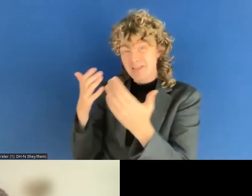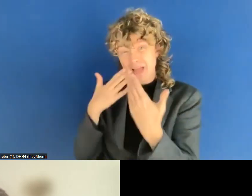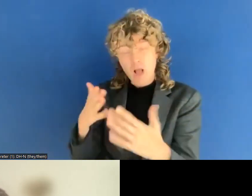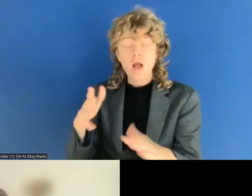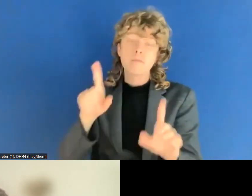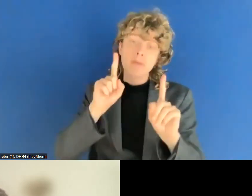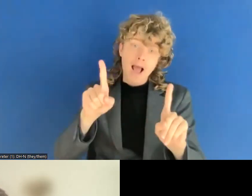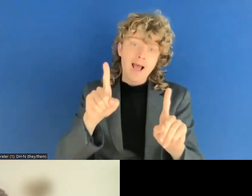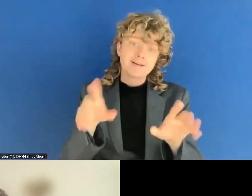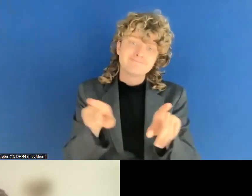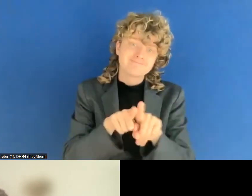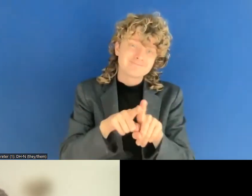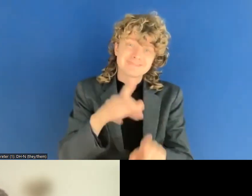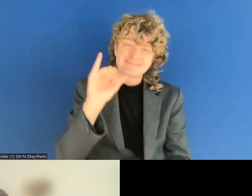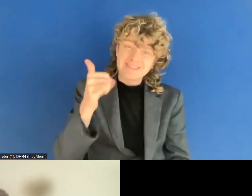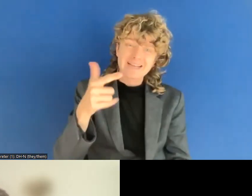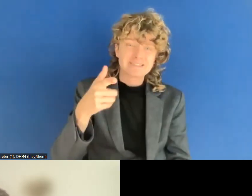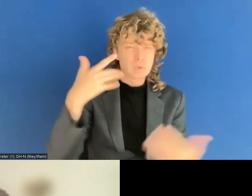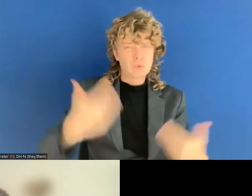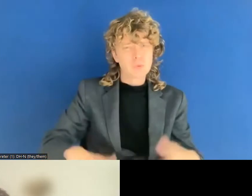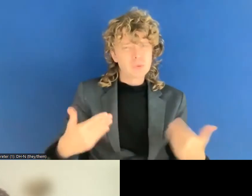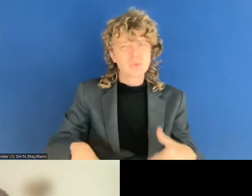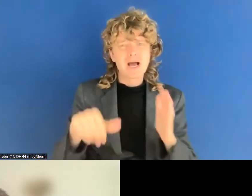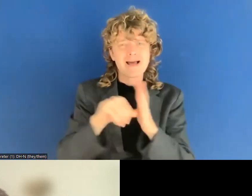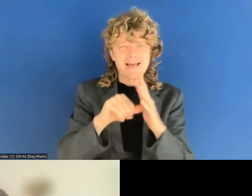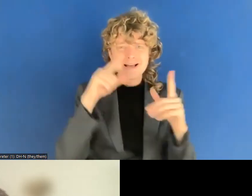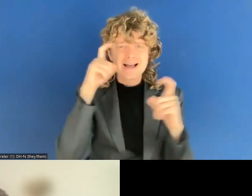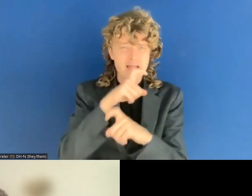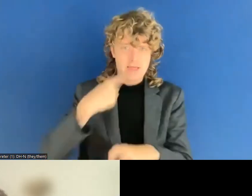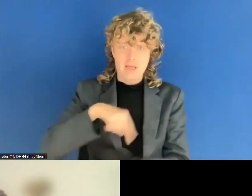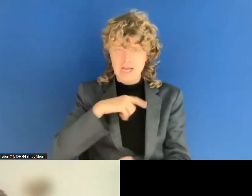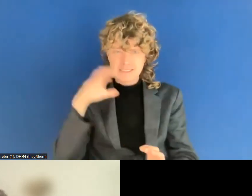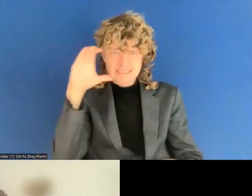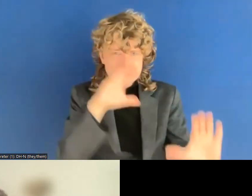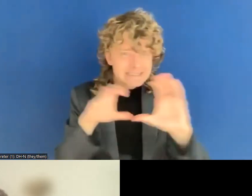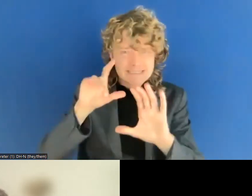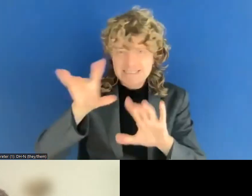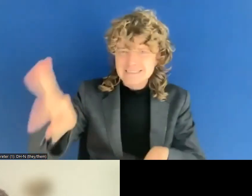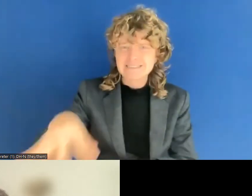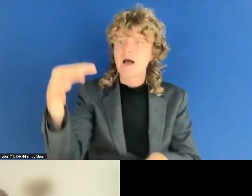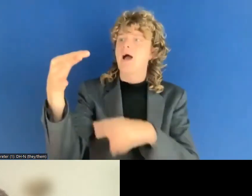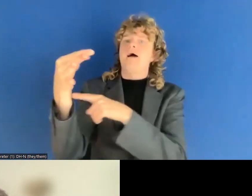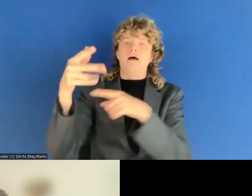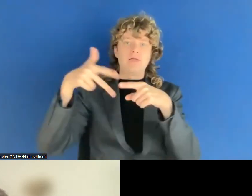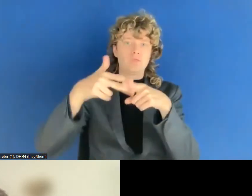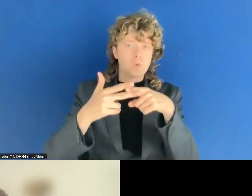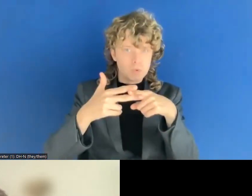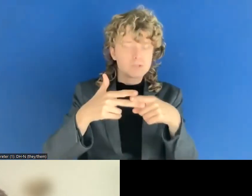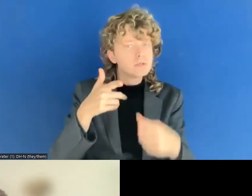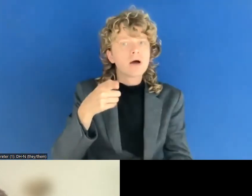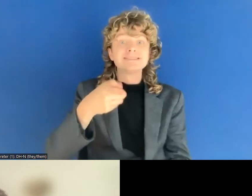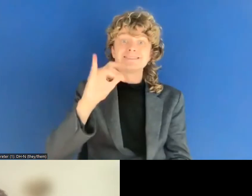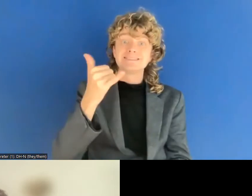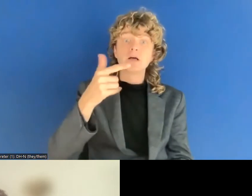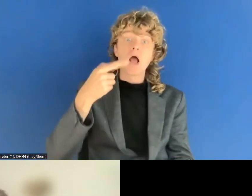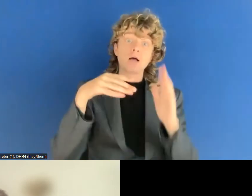not known, also for us who work with this every day, it's kind of easy to get them. But I think for many of our clients, at least, who are kind of new to the